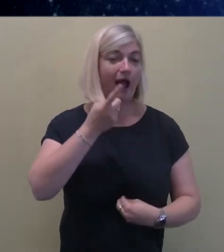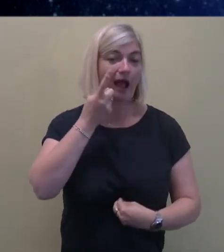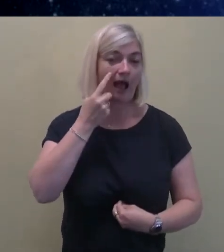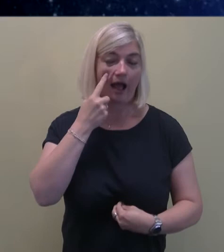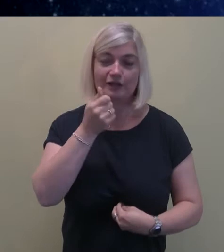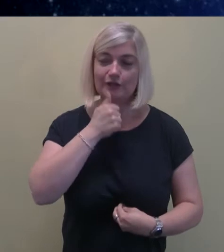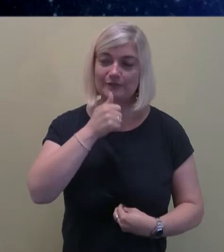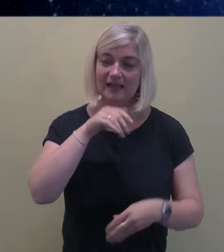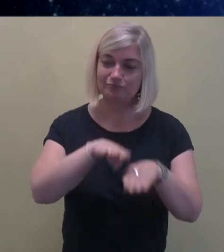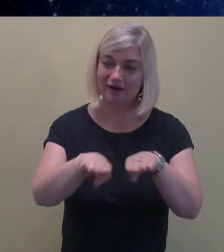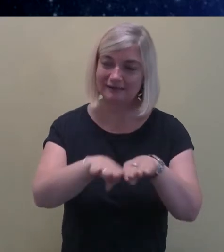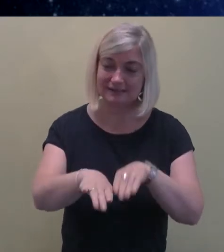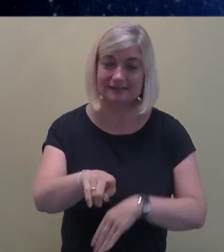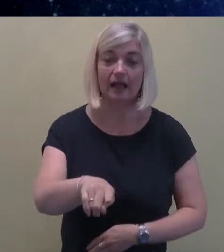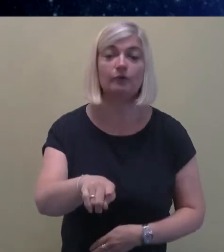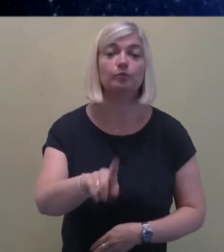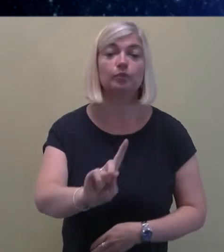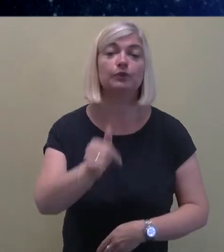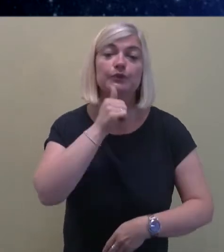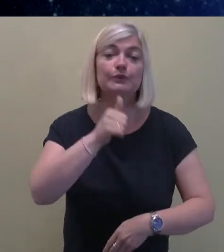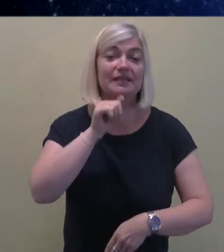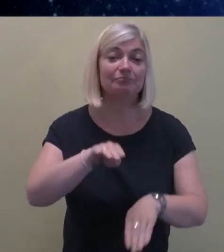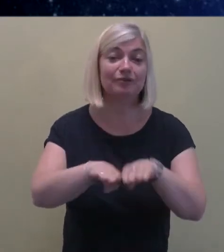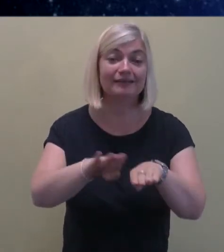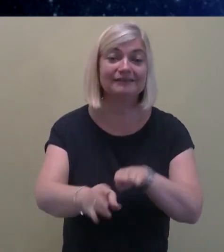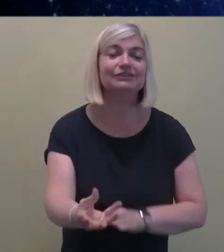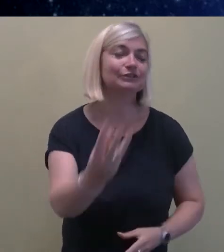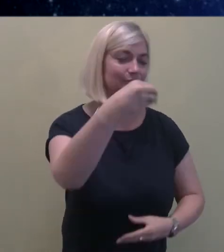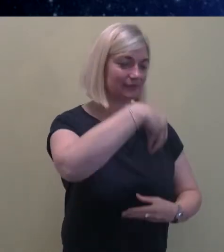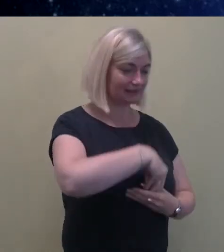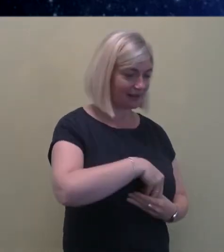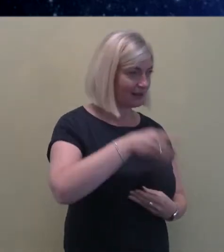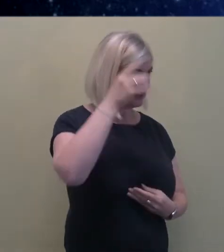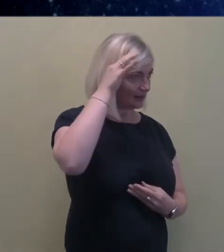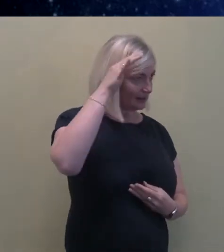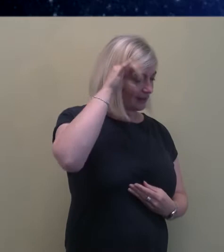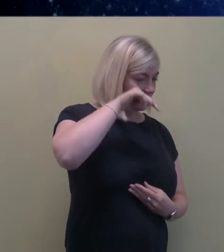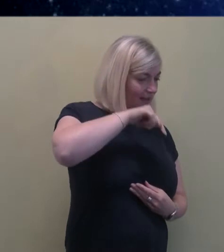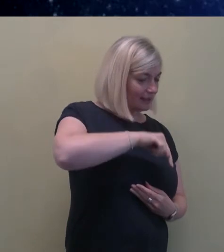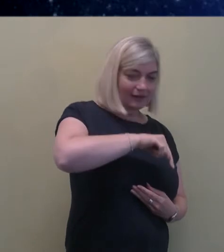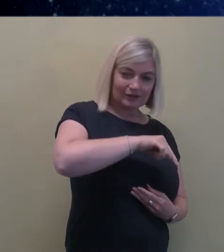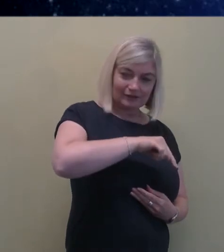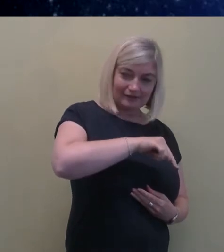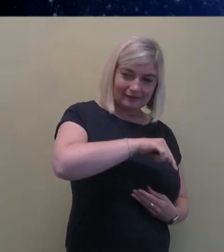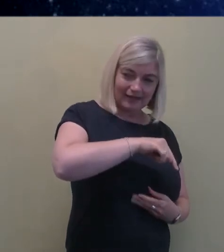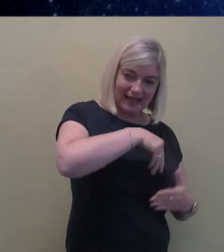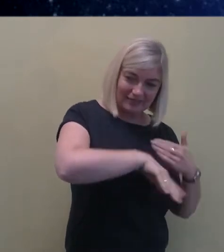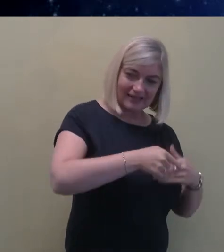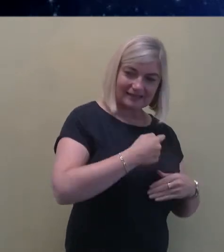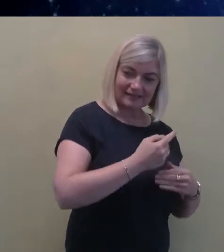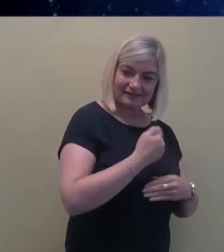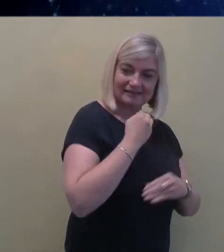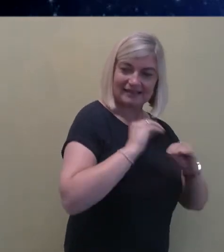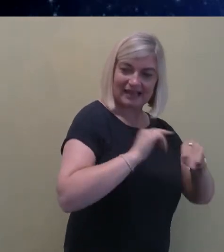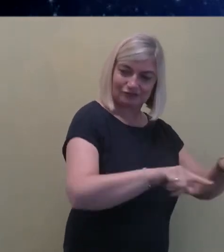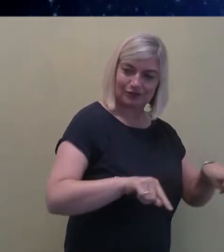They are really well-kitted labs that allows you to do networking, and we have got 2 sets of machine in each room where students are